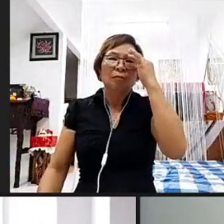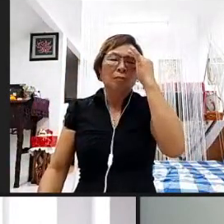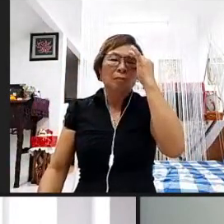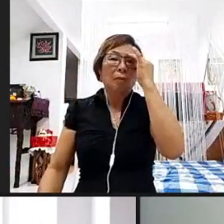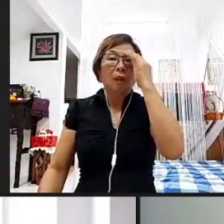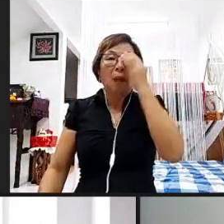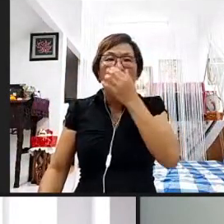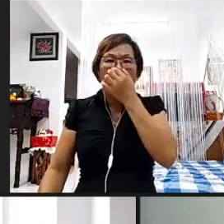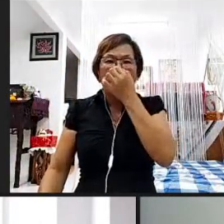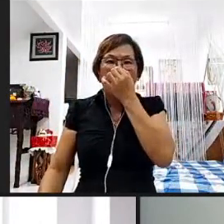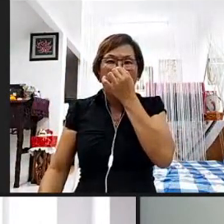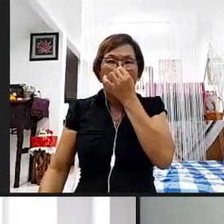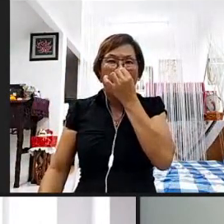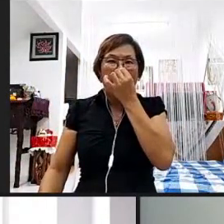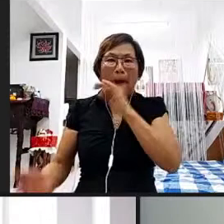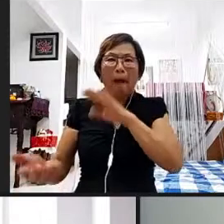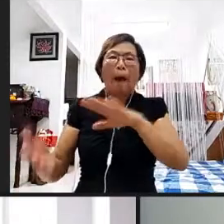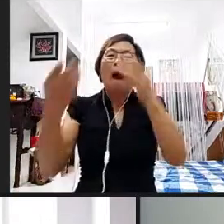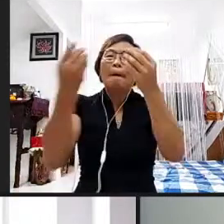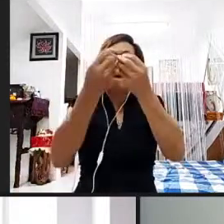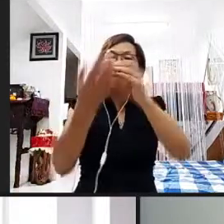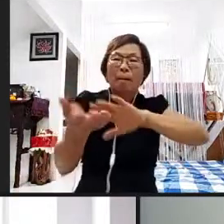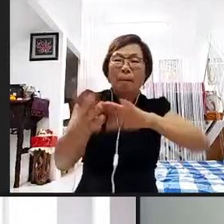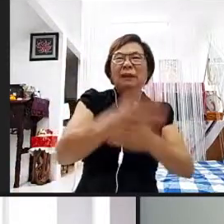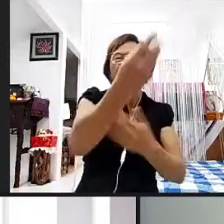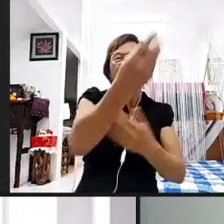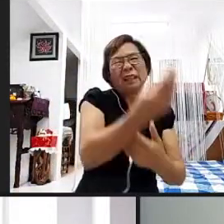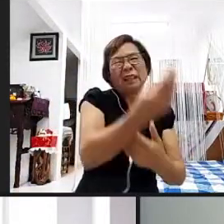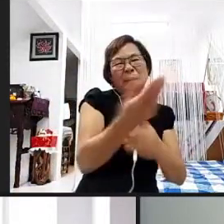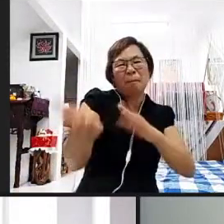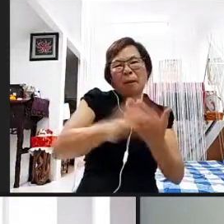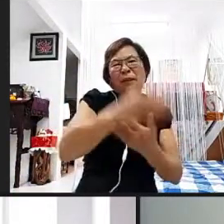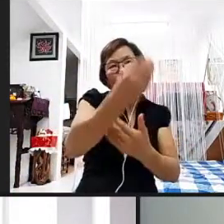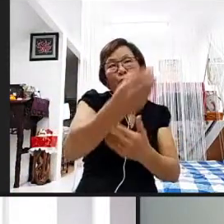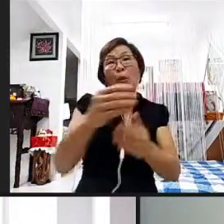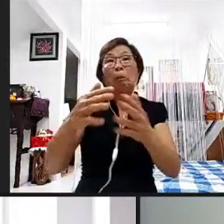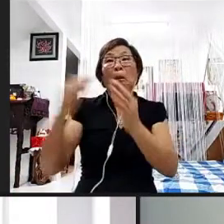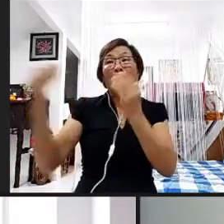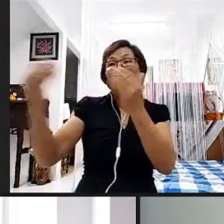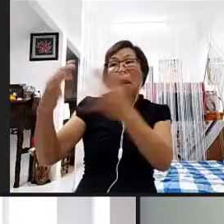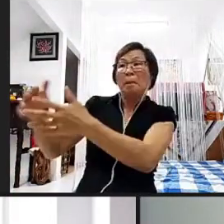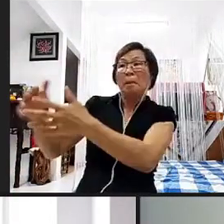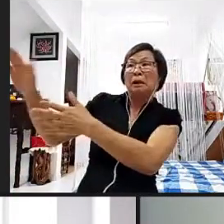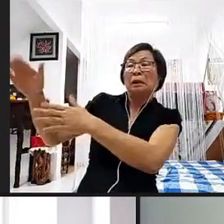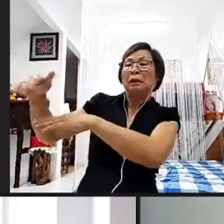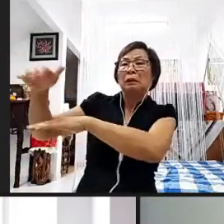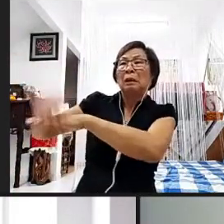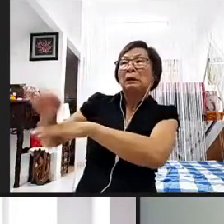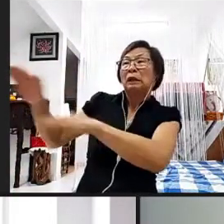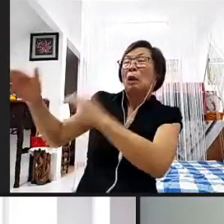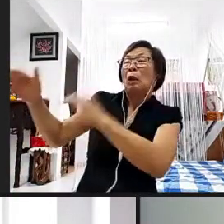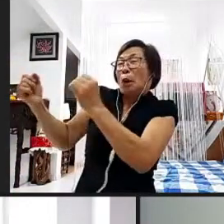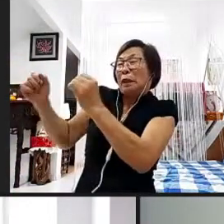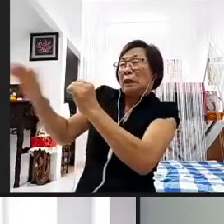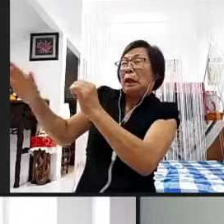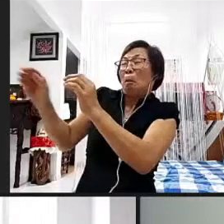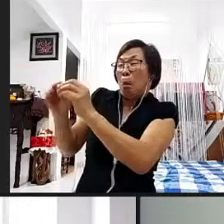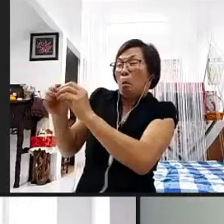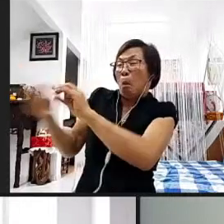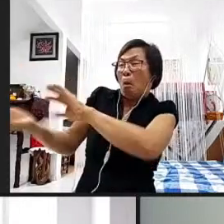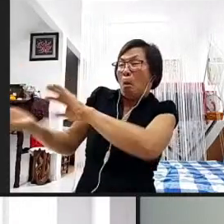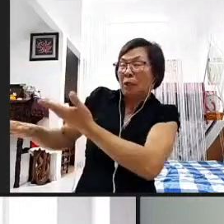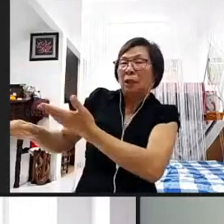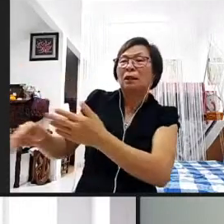our mortality is much lower compared to the Western country where they have winter and so on. They